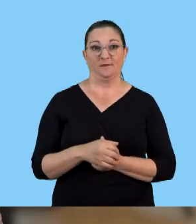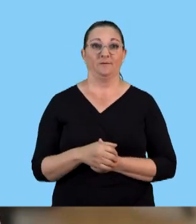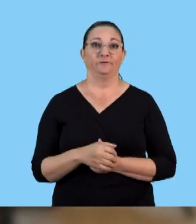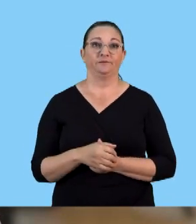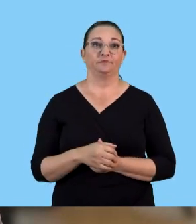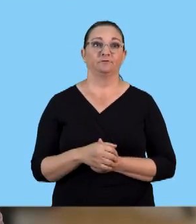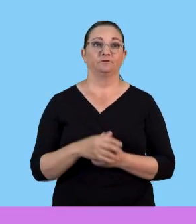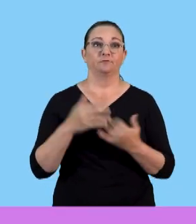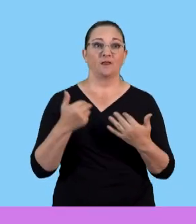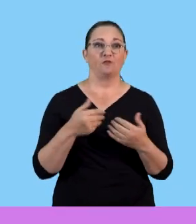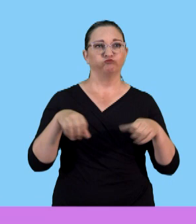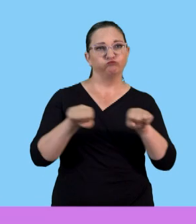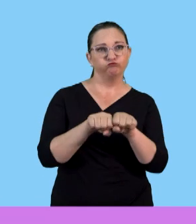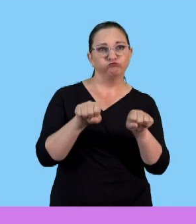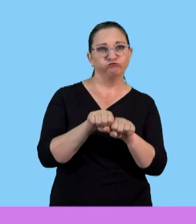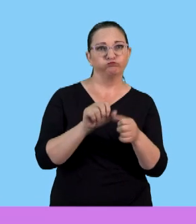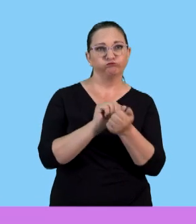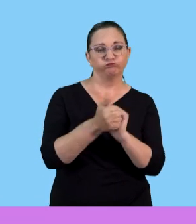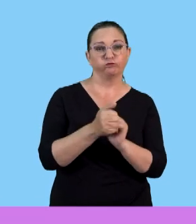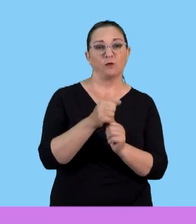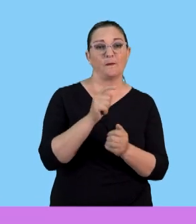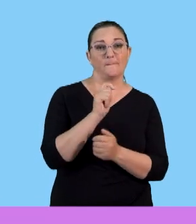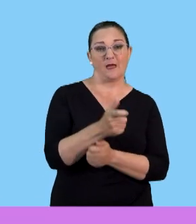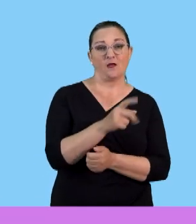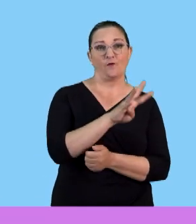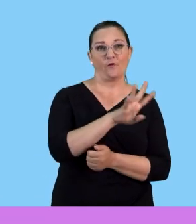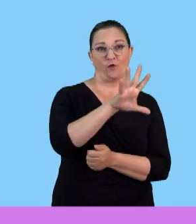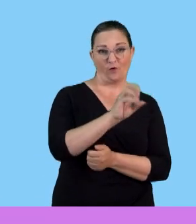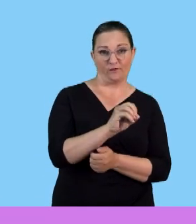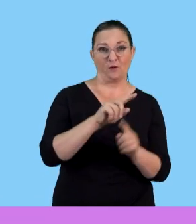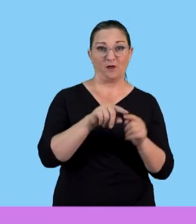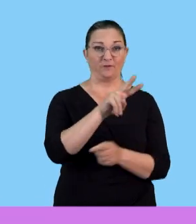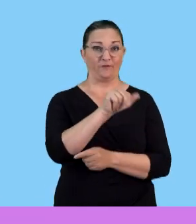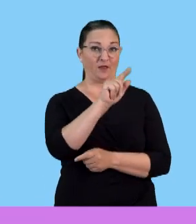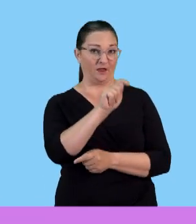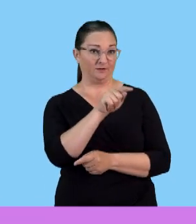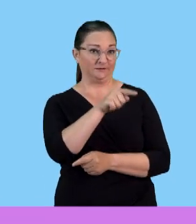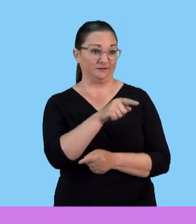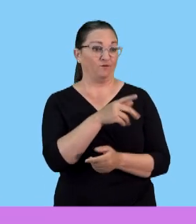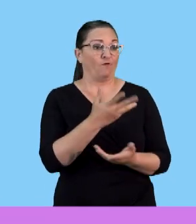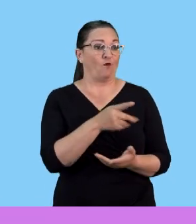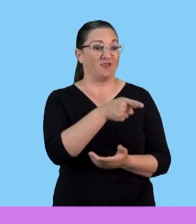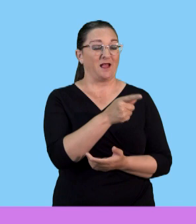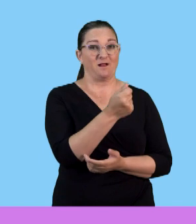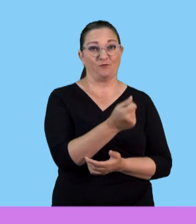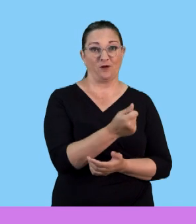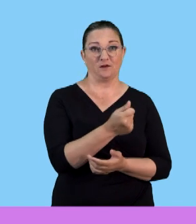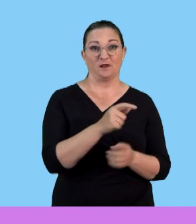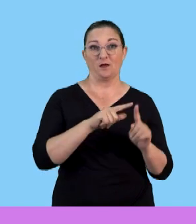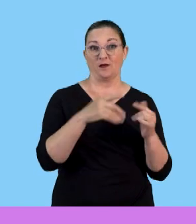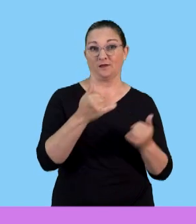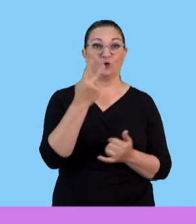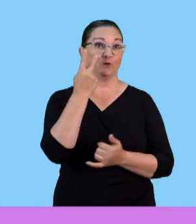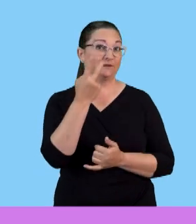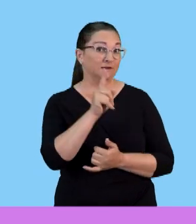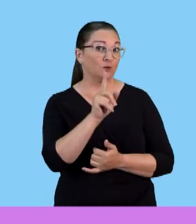given to us. A pair of sneakers costs 450 Rand. Calculate the VAT charged on the price. So now the